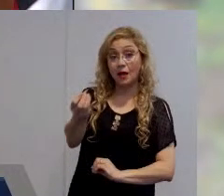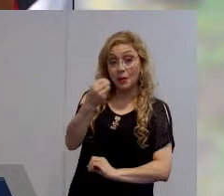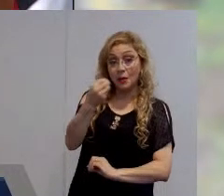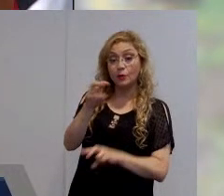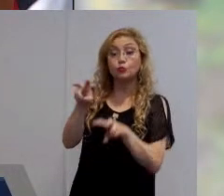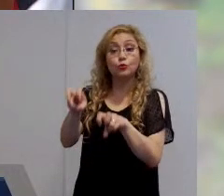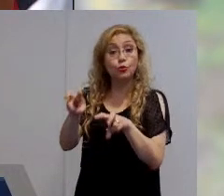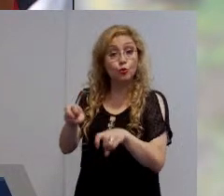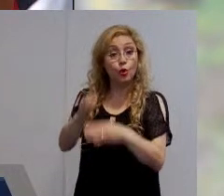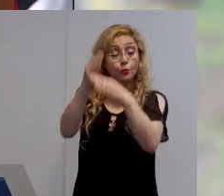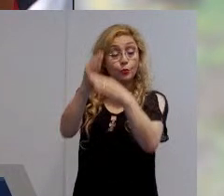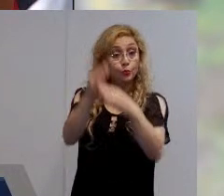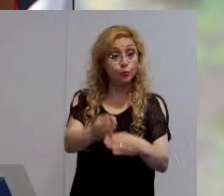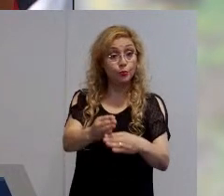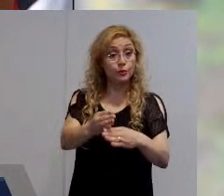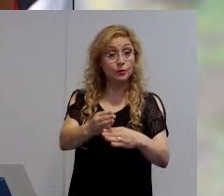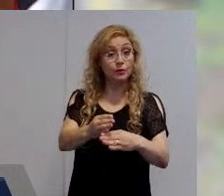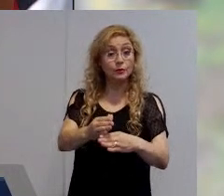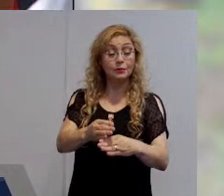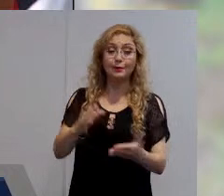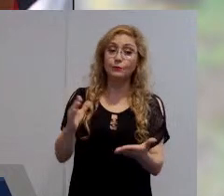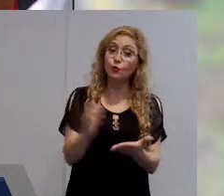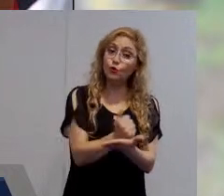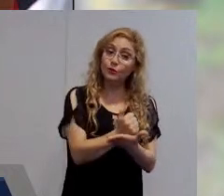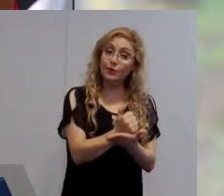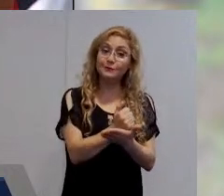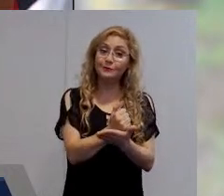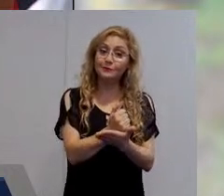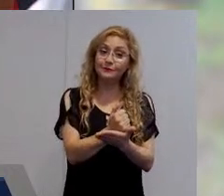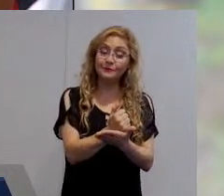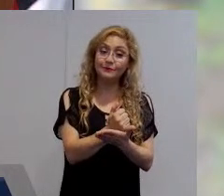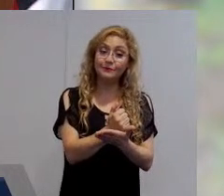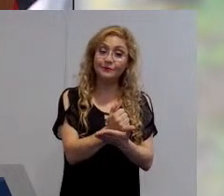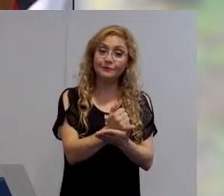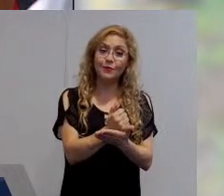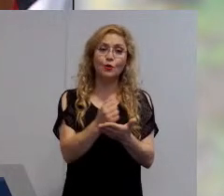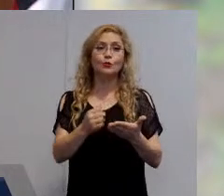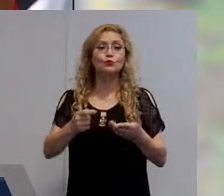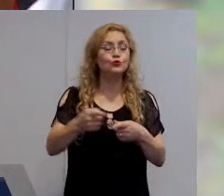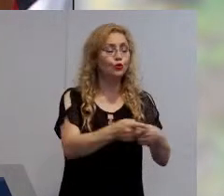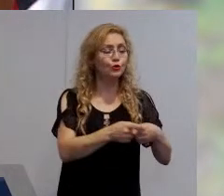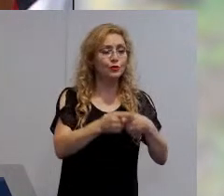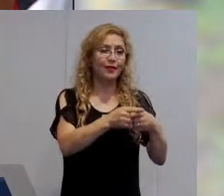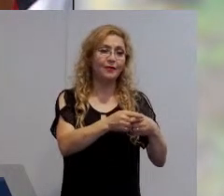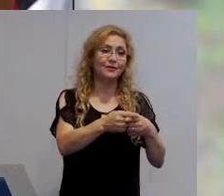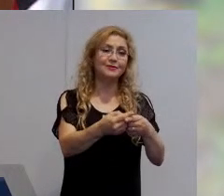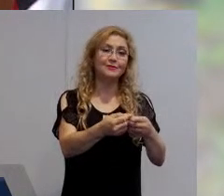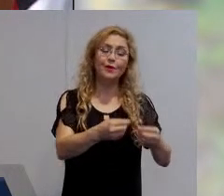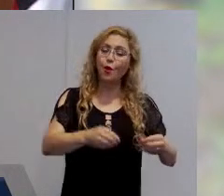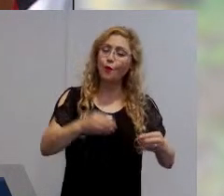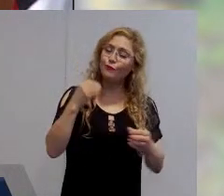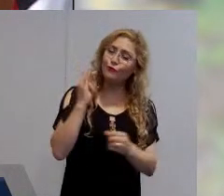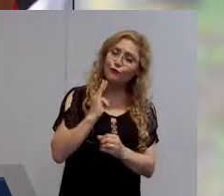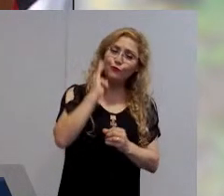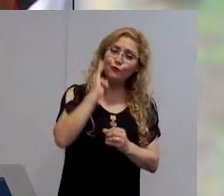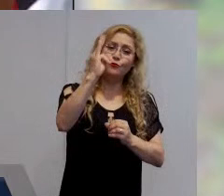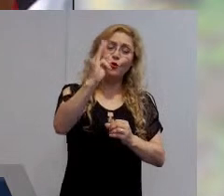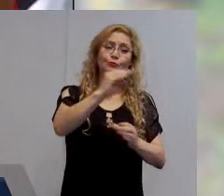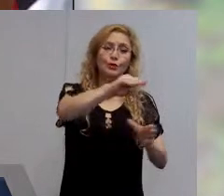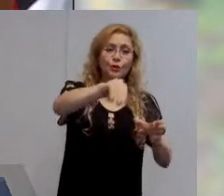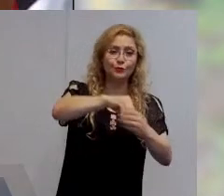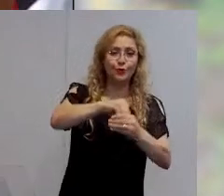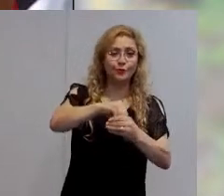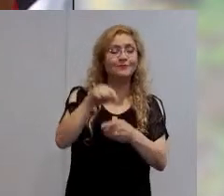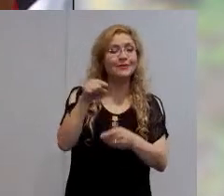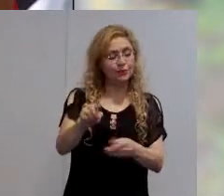ensuring farming, sustainable farming, and achieving societies that are prosperous and inclusive. That, we